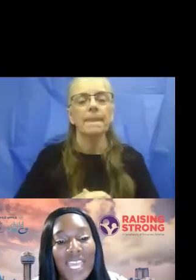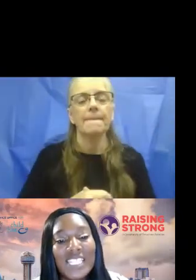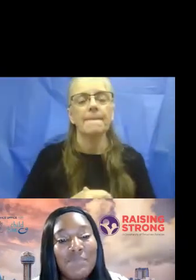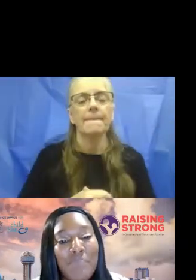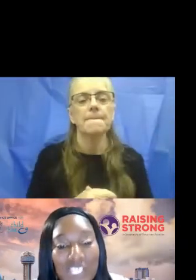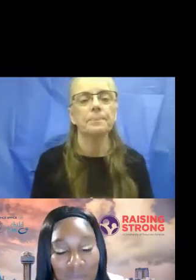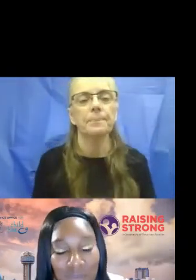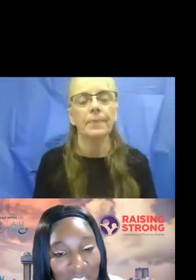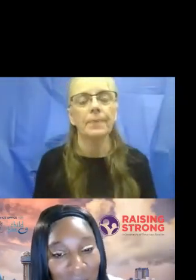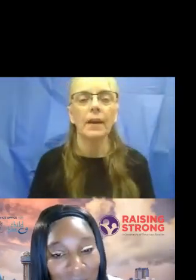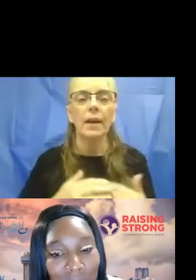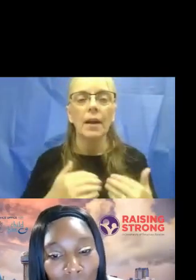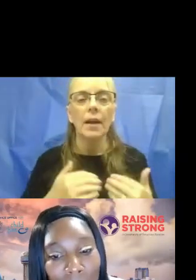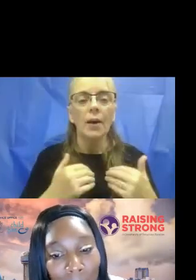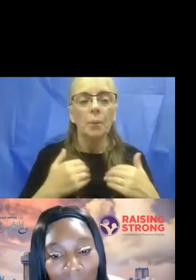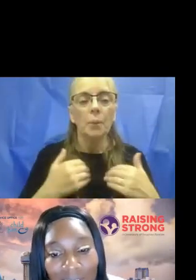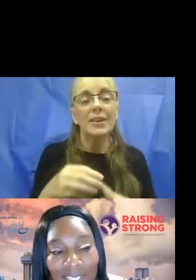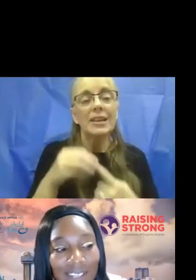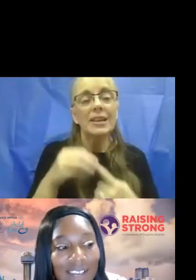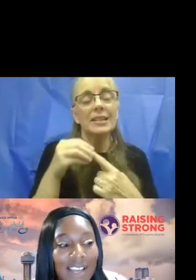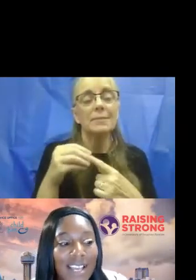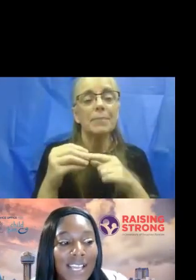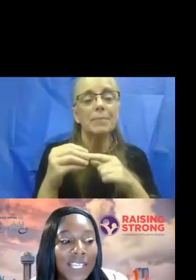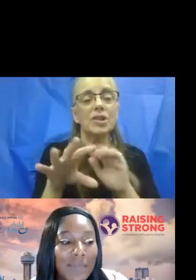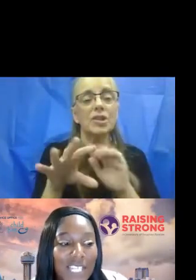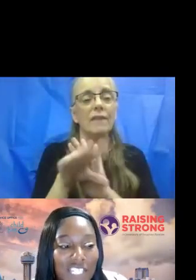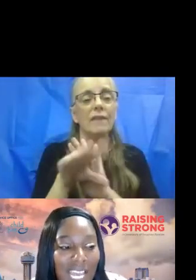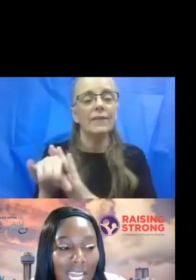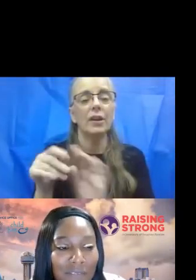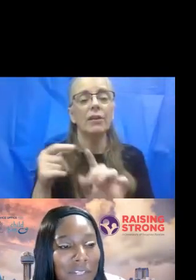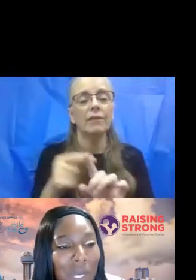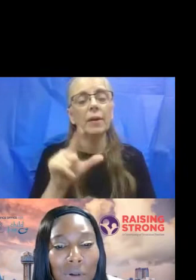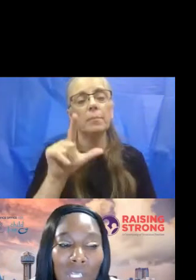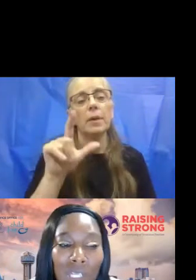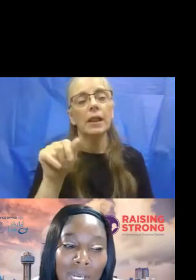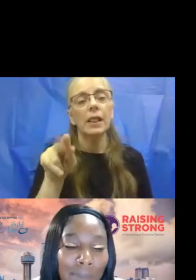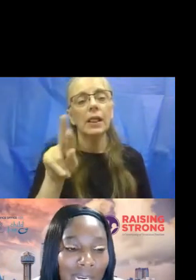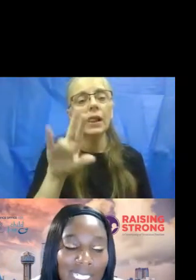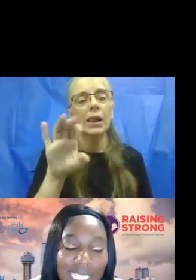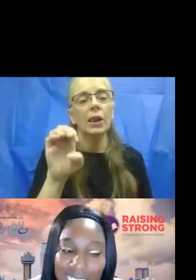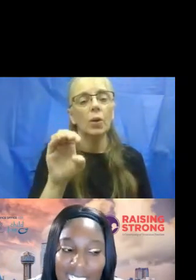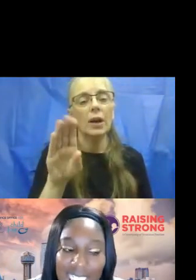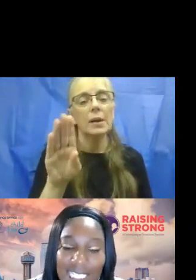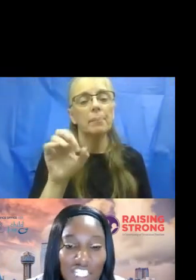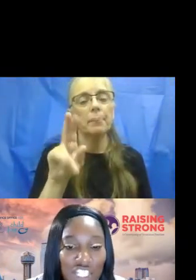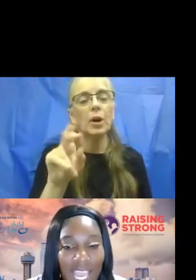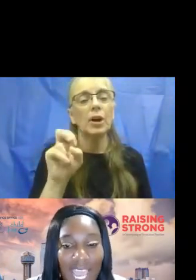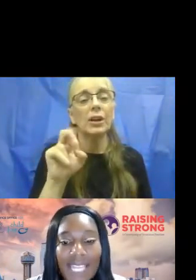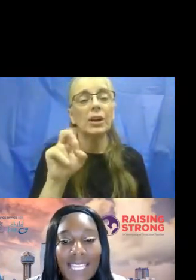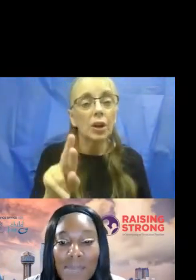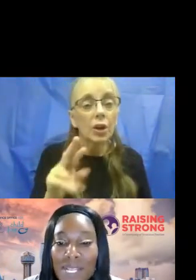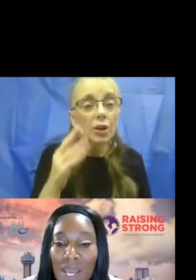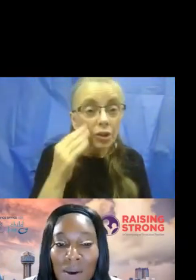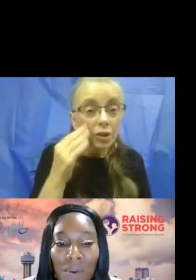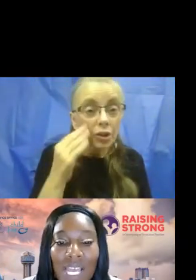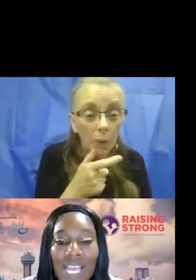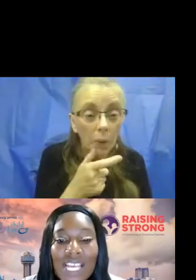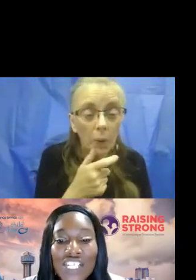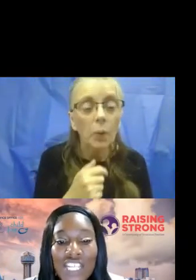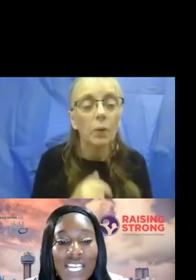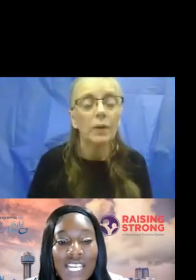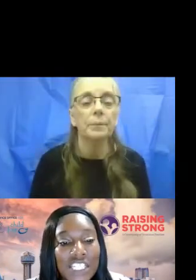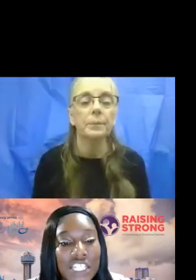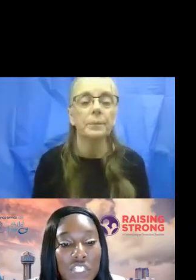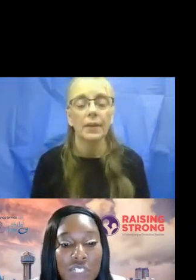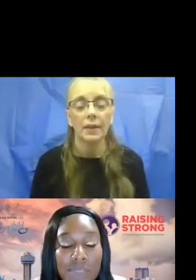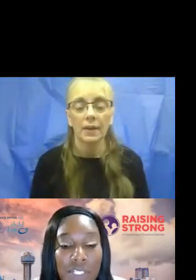have a special video from Lori Berkner. Give me a shout out if you know who Lori Berkner is in the chat. Let me know.